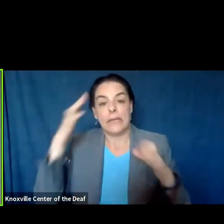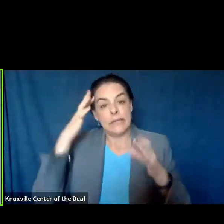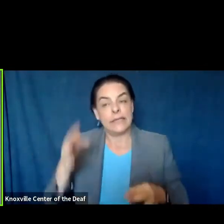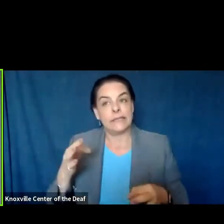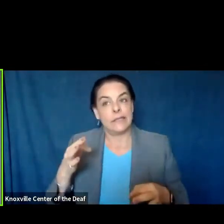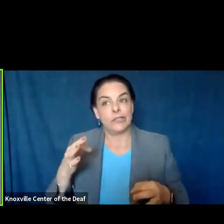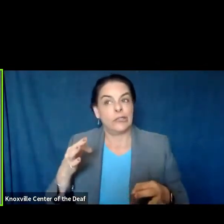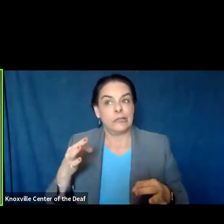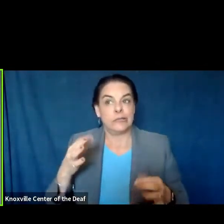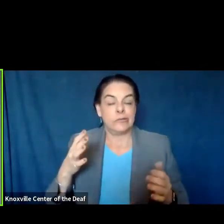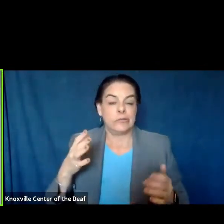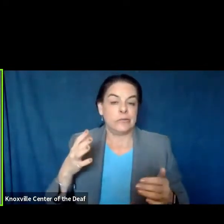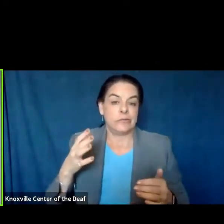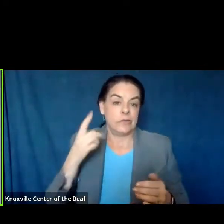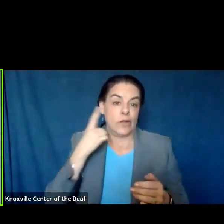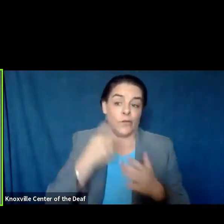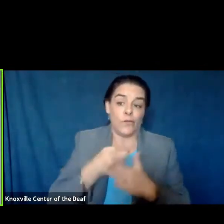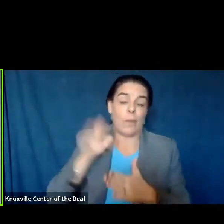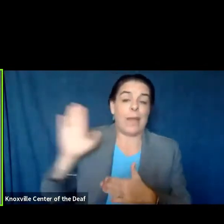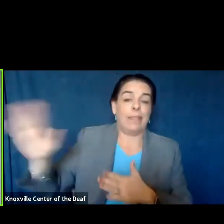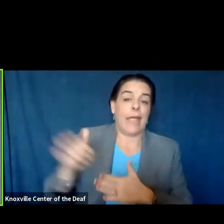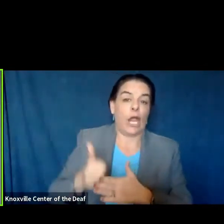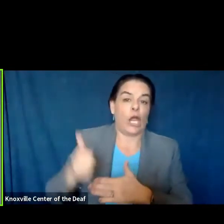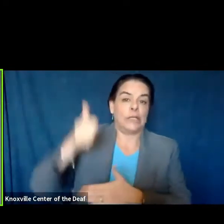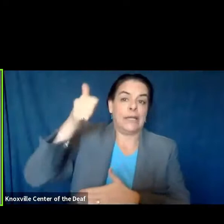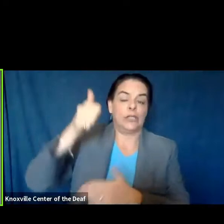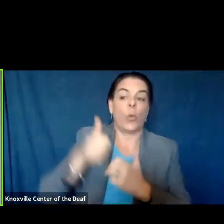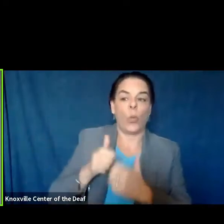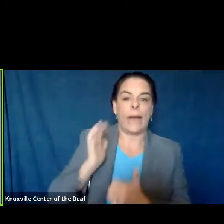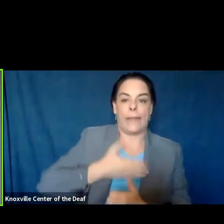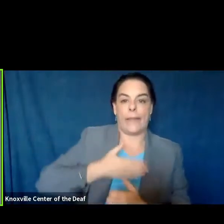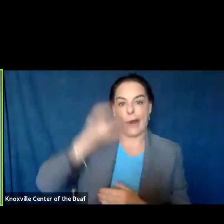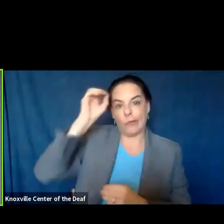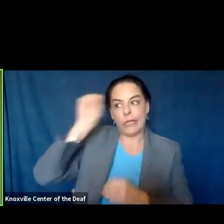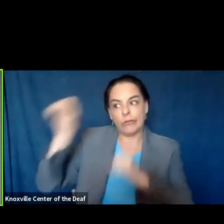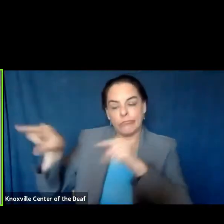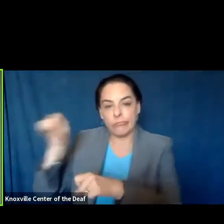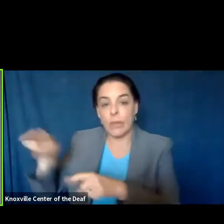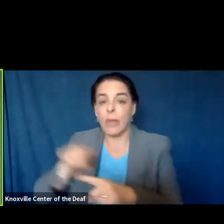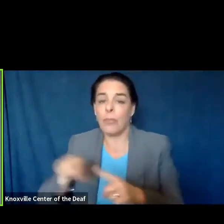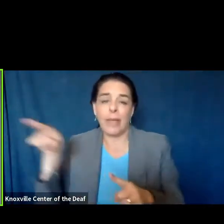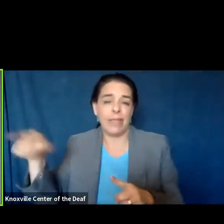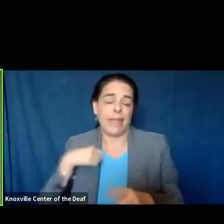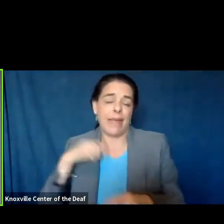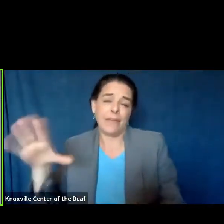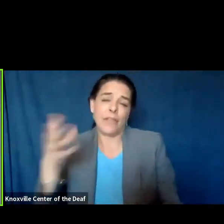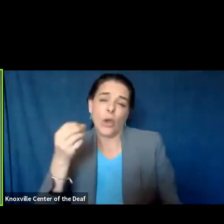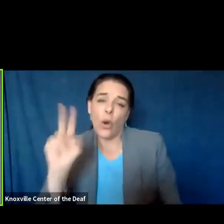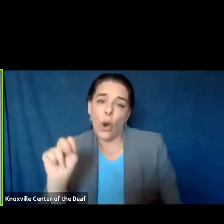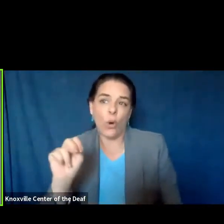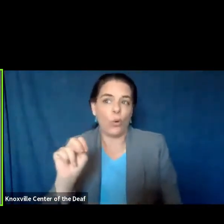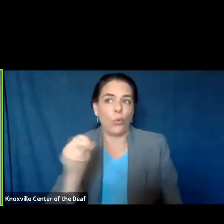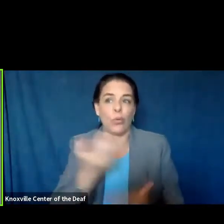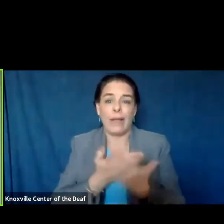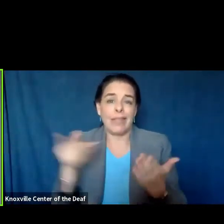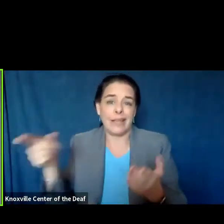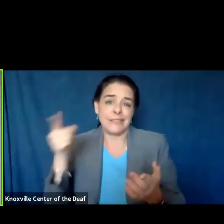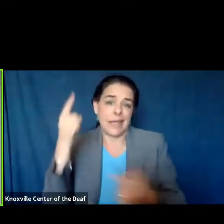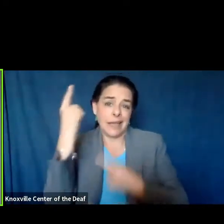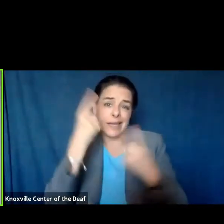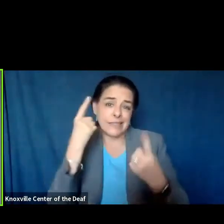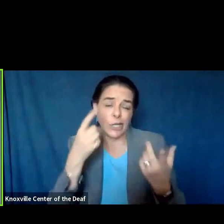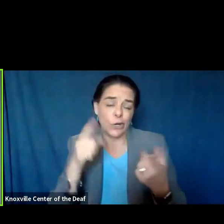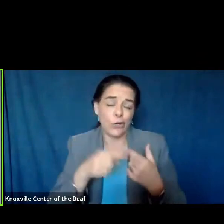their end as well from their leadership with our input. But there's a lot of different factors. They have their own set of internal metrics they look at as well that weighs in